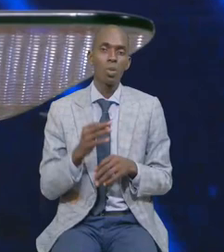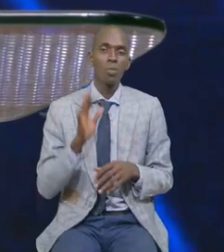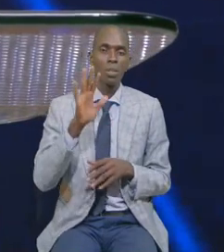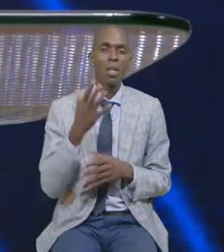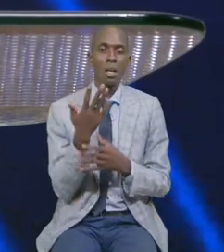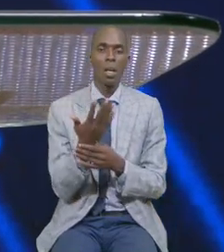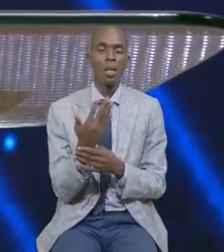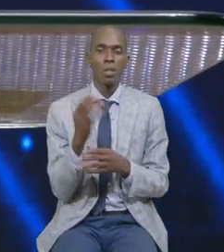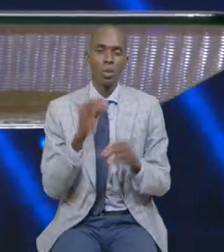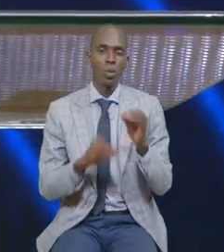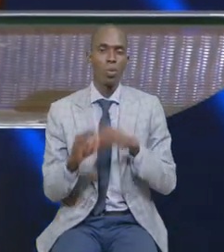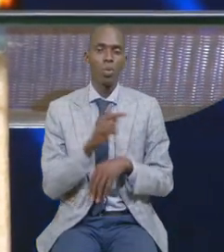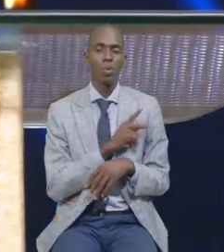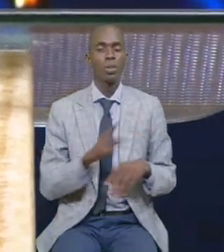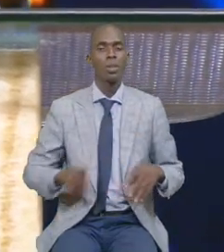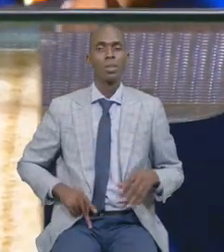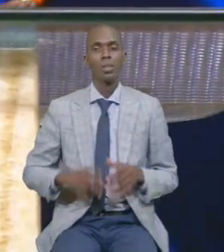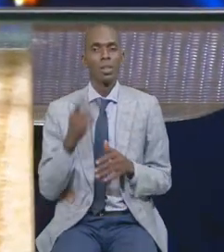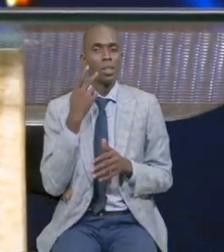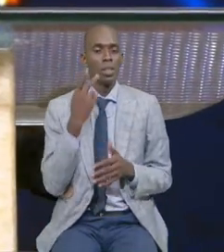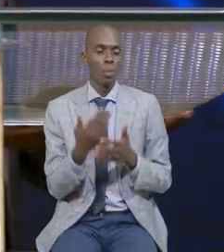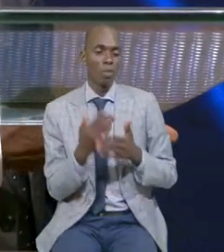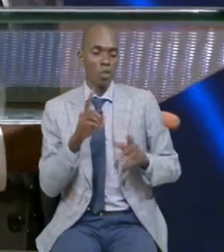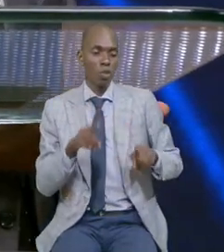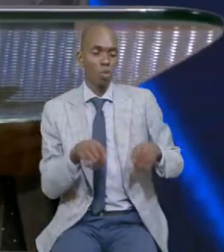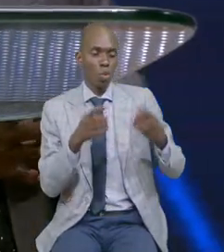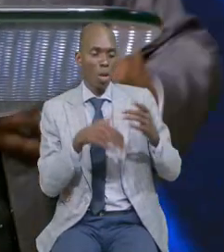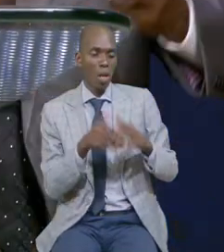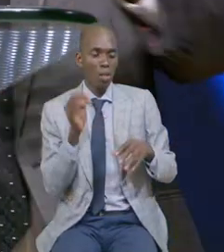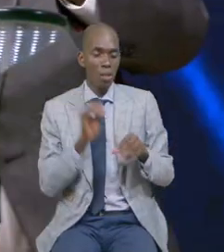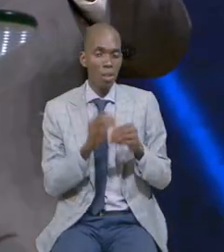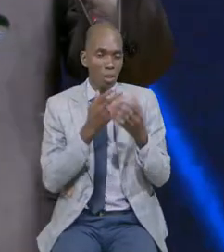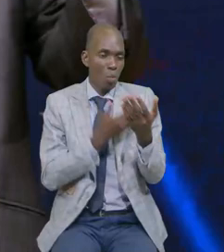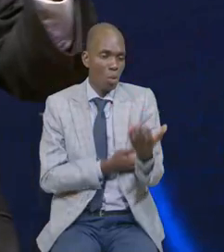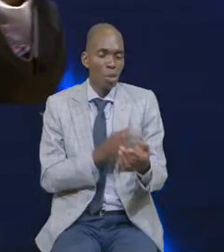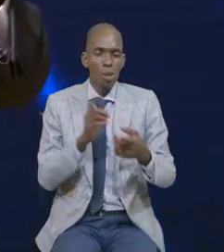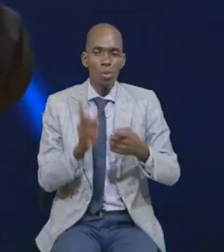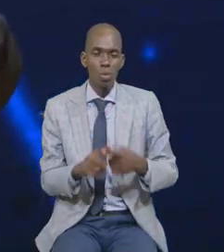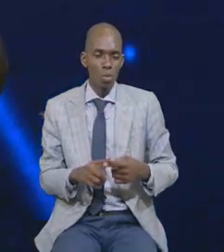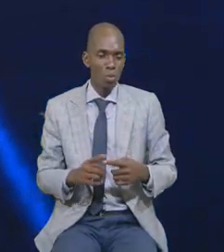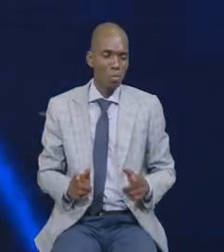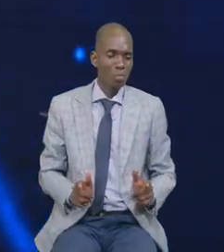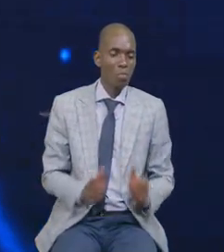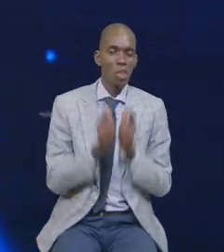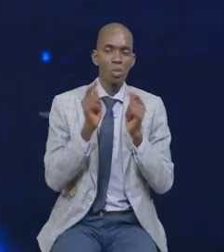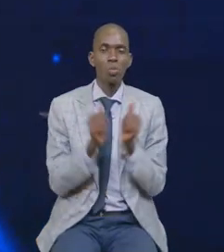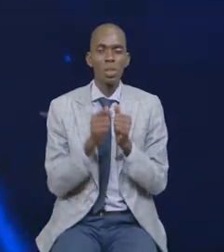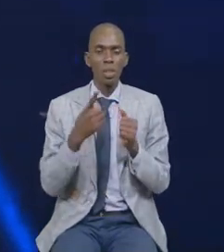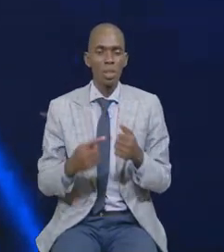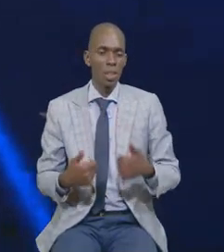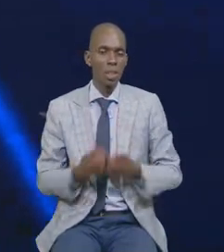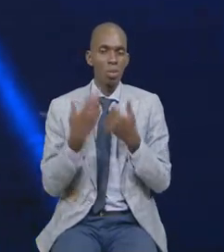hand, O King. Before you go out in the morning to meet all the challenges of life, before